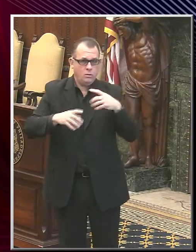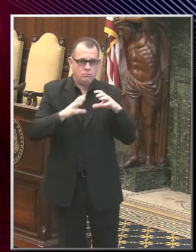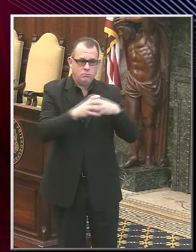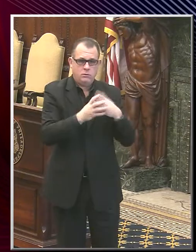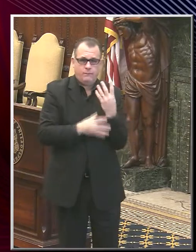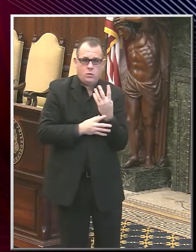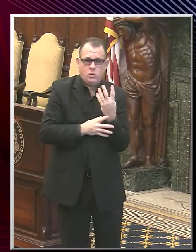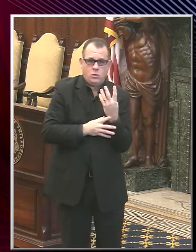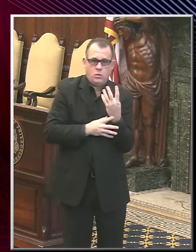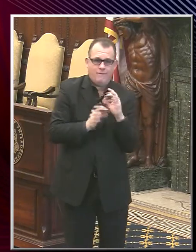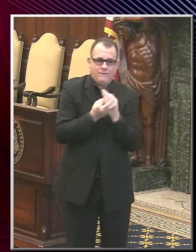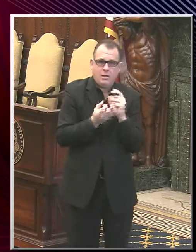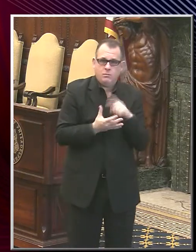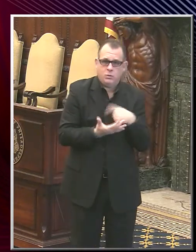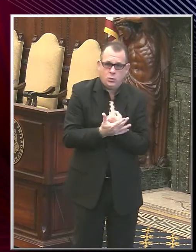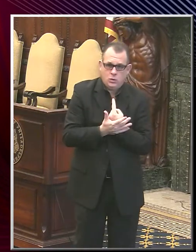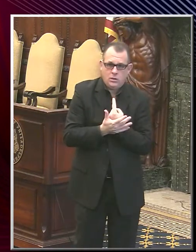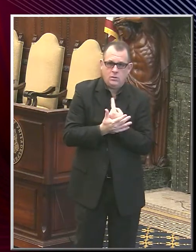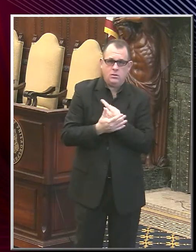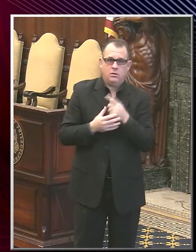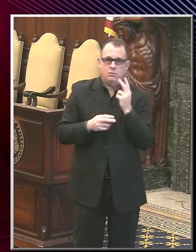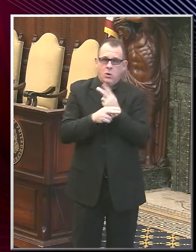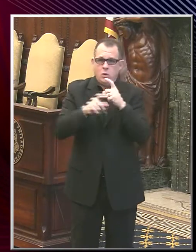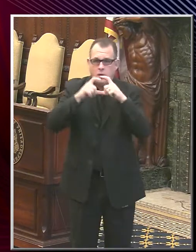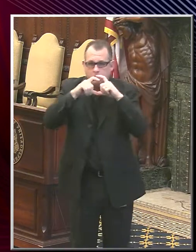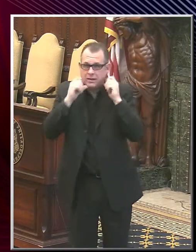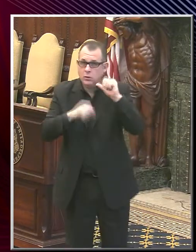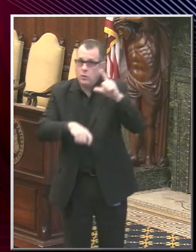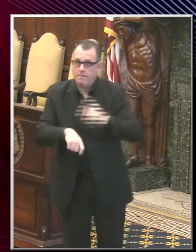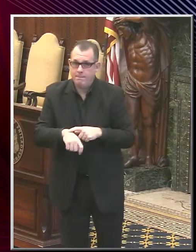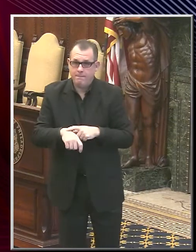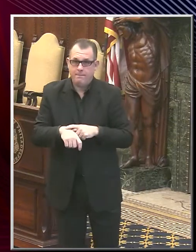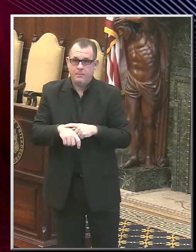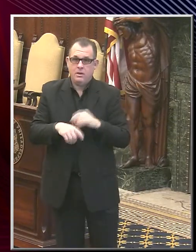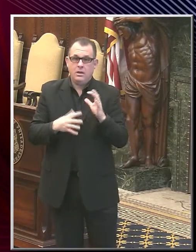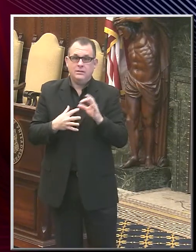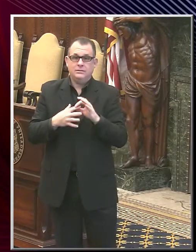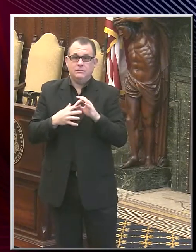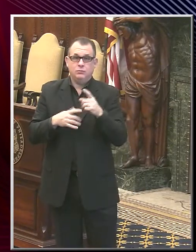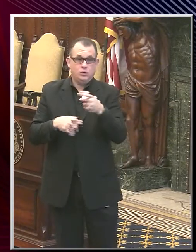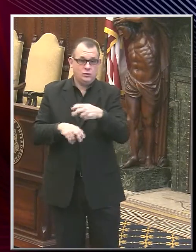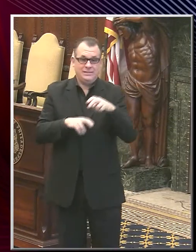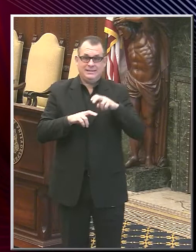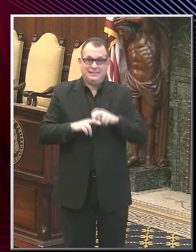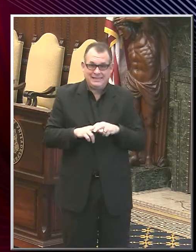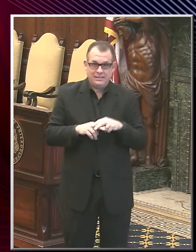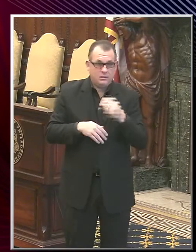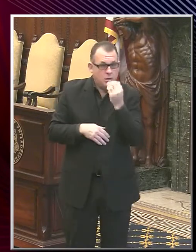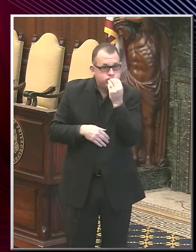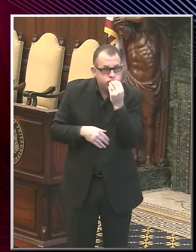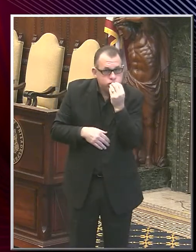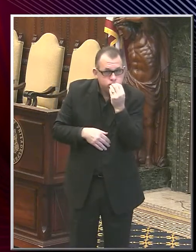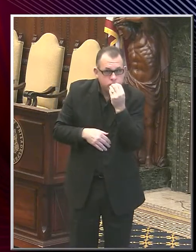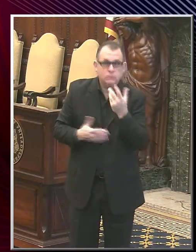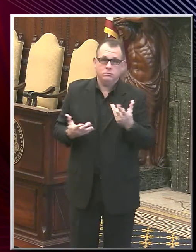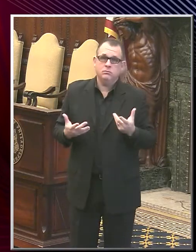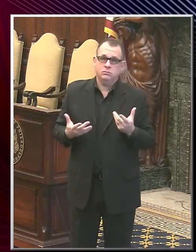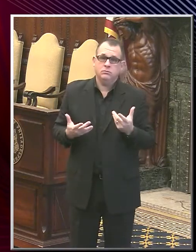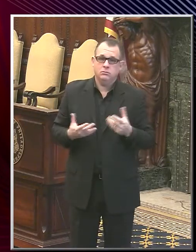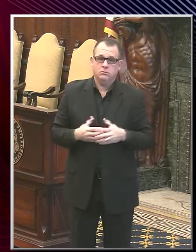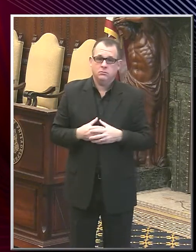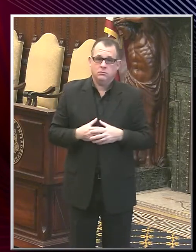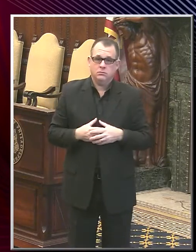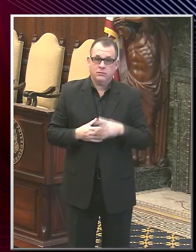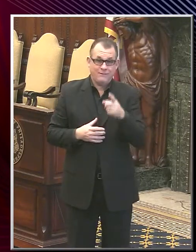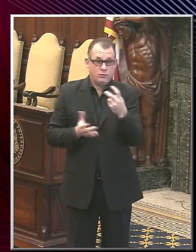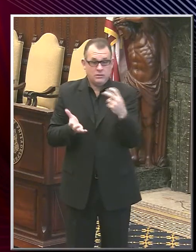infection that way. And that everyone must wear masks at all times, except for when they're seated at tables and eating. So they